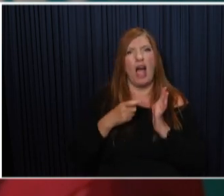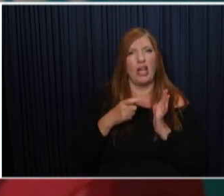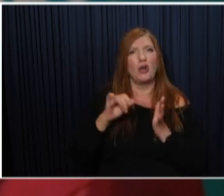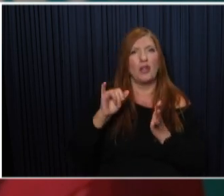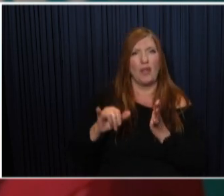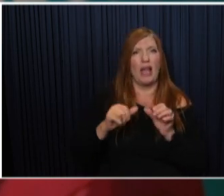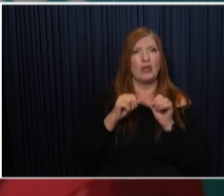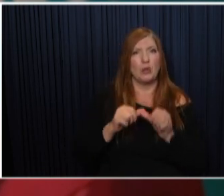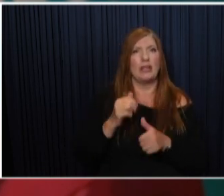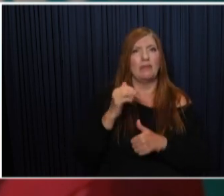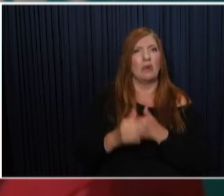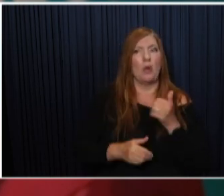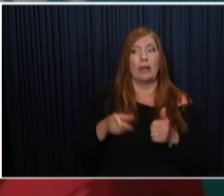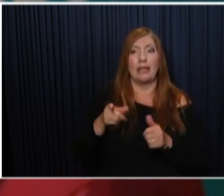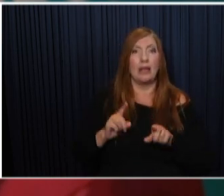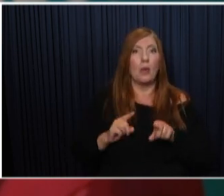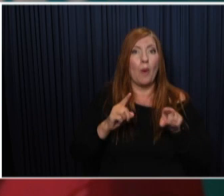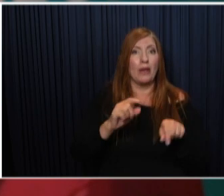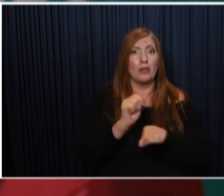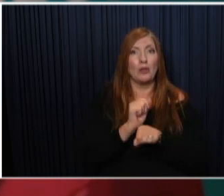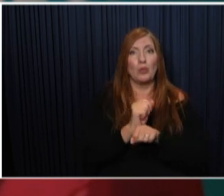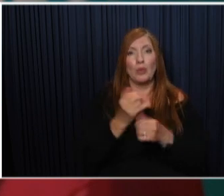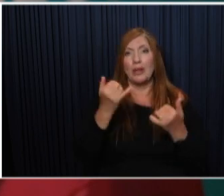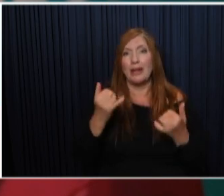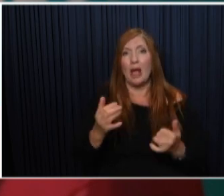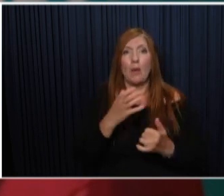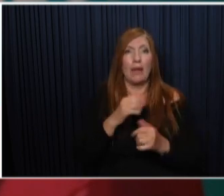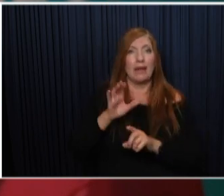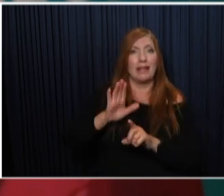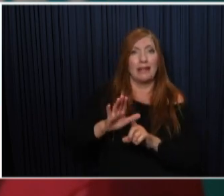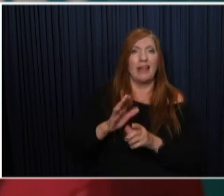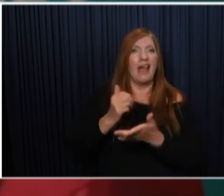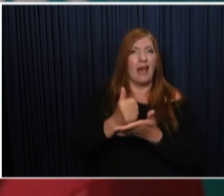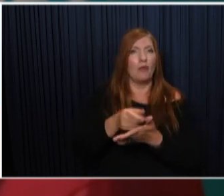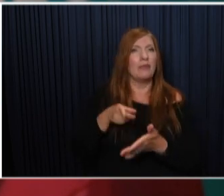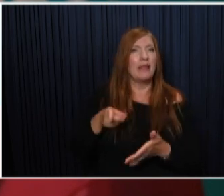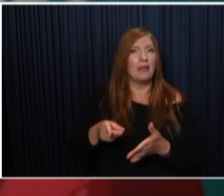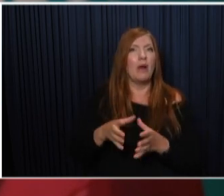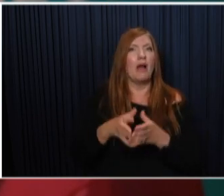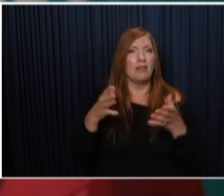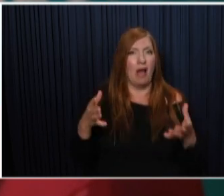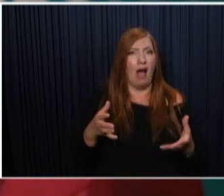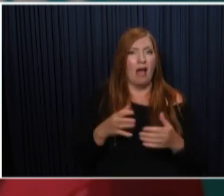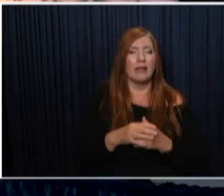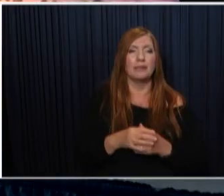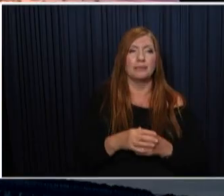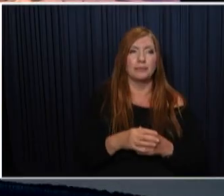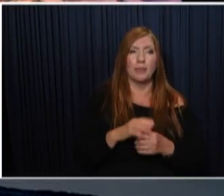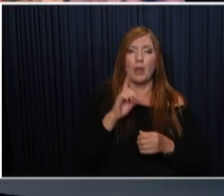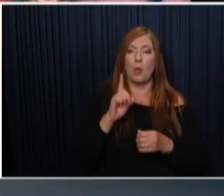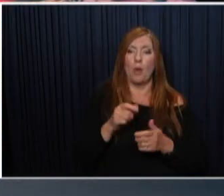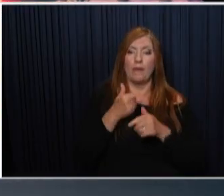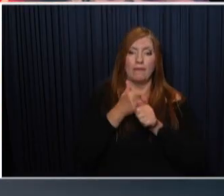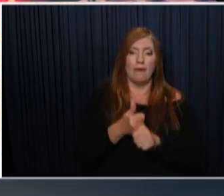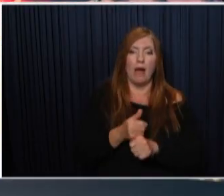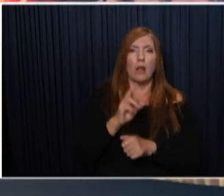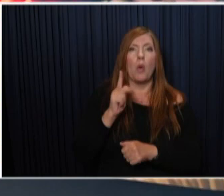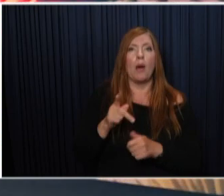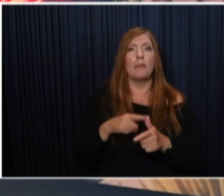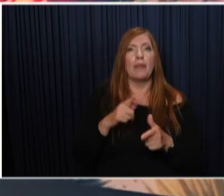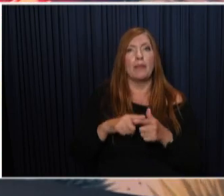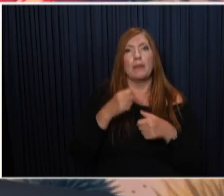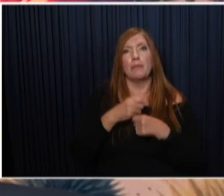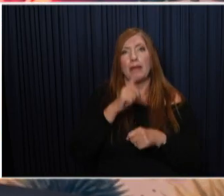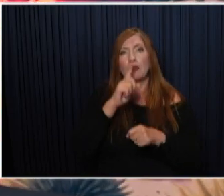light, and he is out working now, and it's helped him a lot. One quick follow-up on this issue, and then I want to make sure we